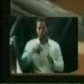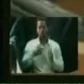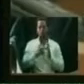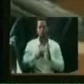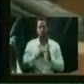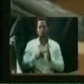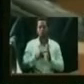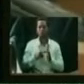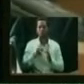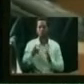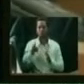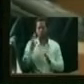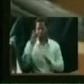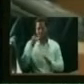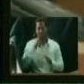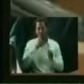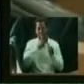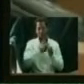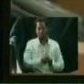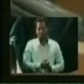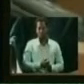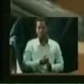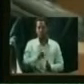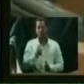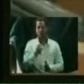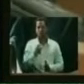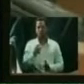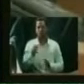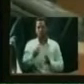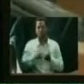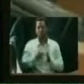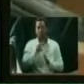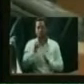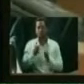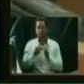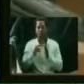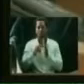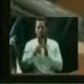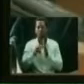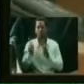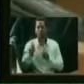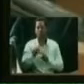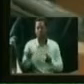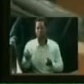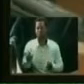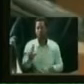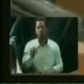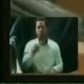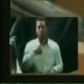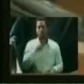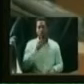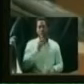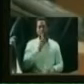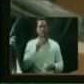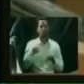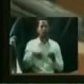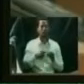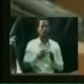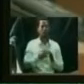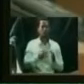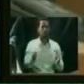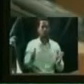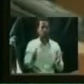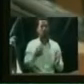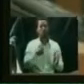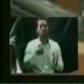it's not. It is not. So again, and I'm talking general. I'm not talking on this specific